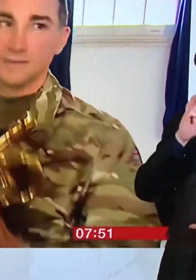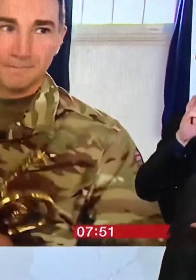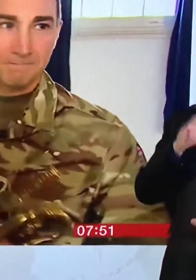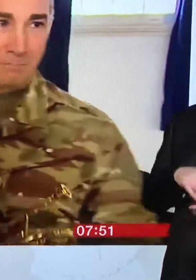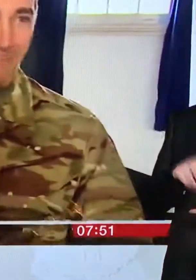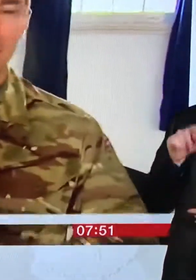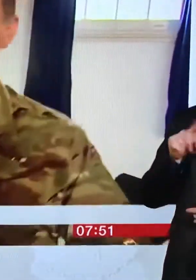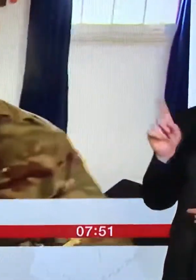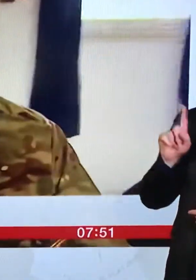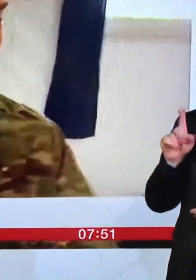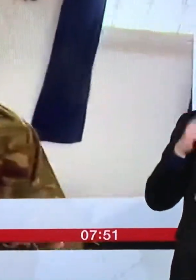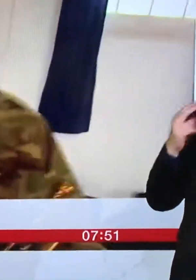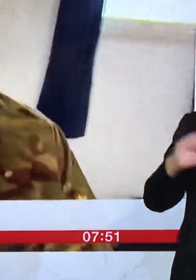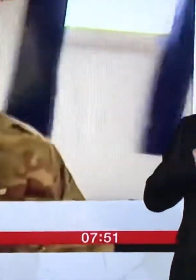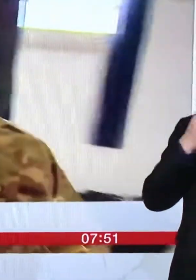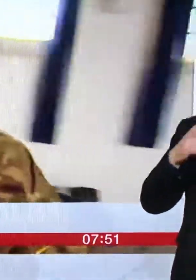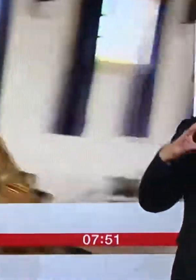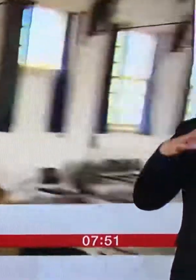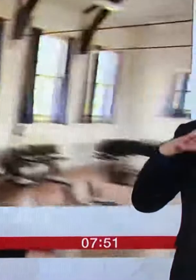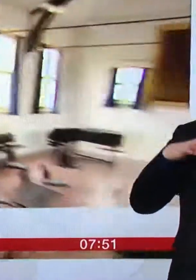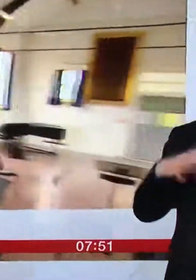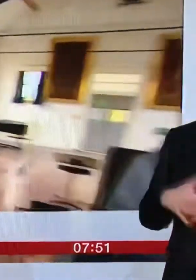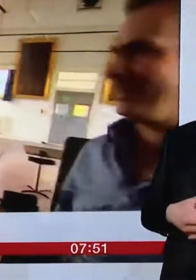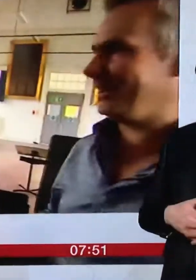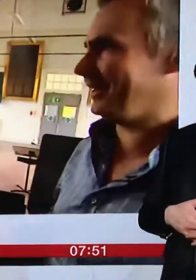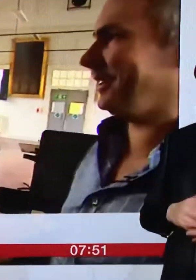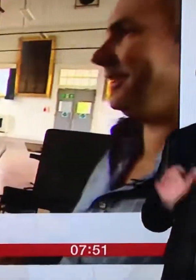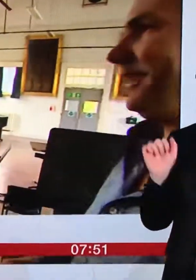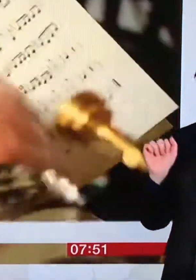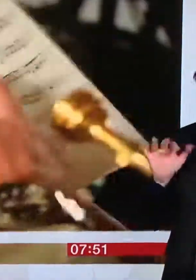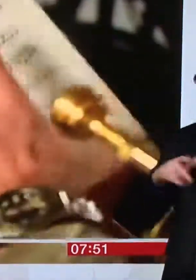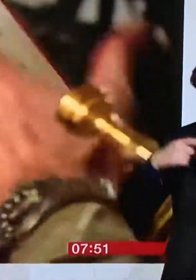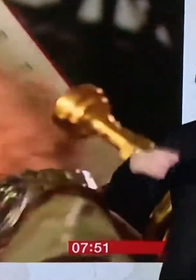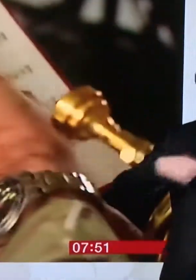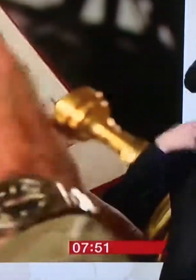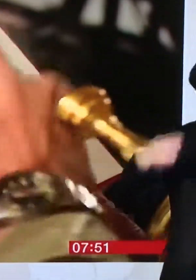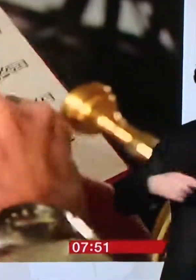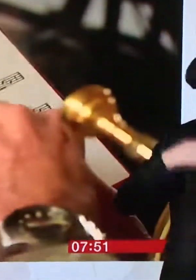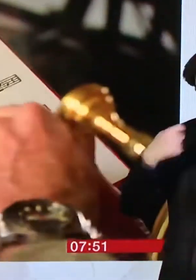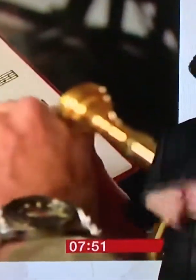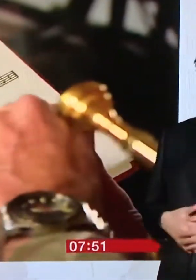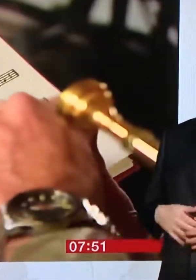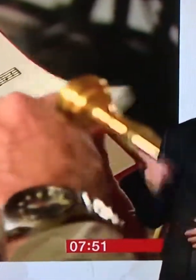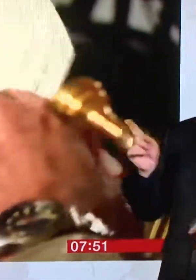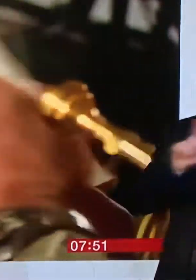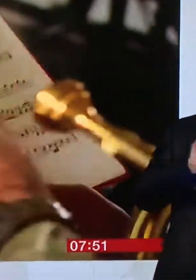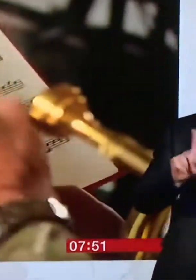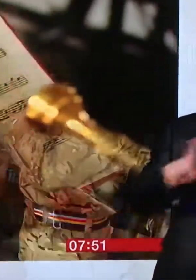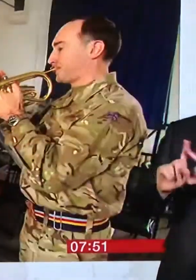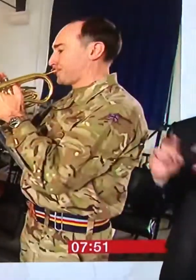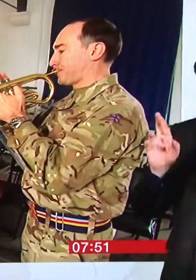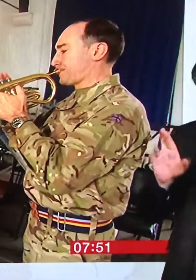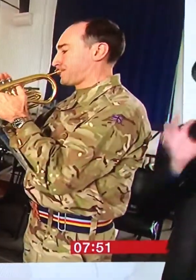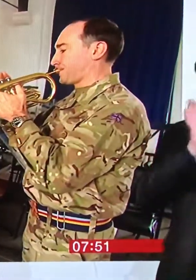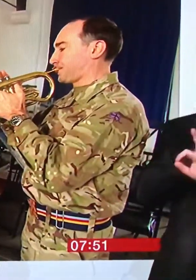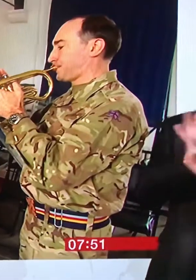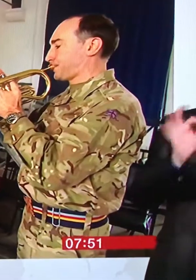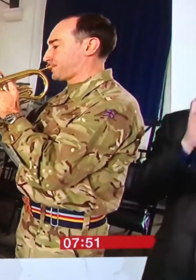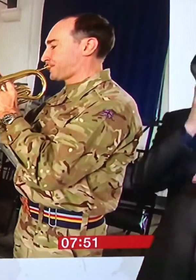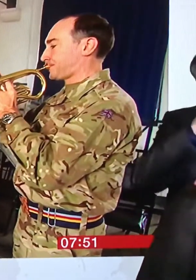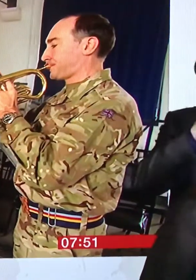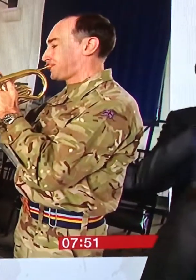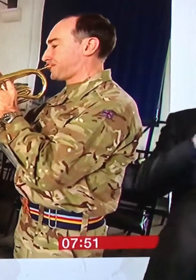So that means dinner's ready. That means dinner's ready. Scoffs up, it's time to eat. The hope is older veterans will come forward and perform